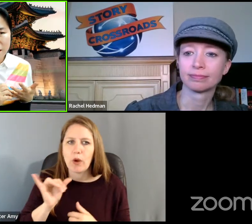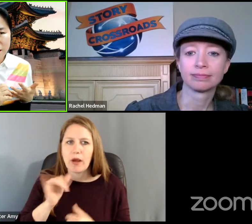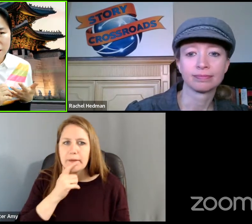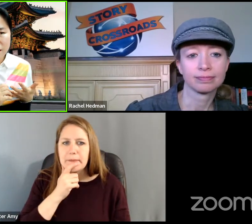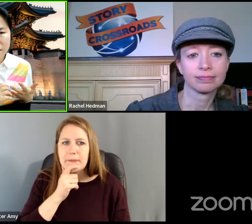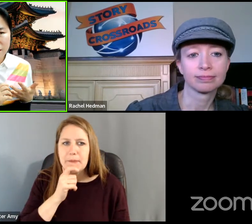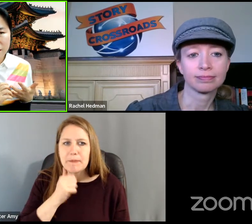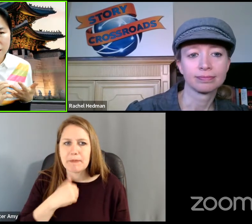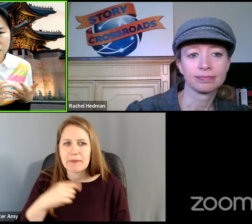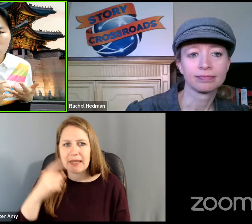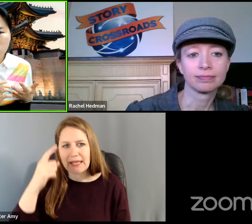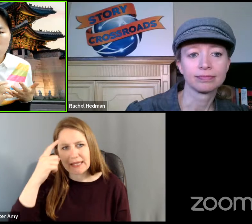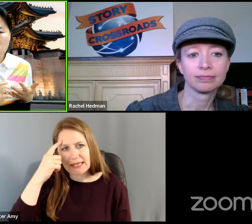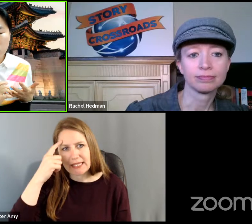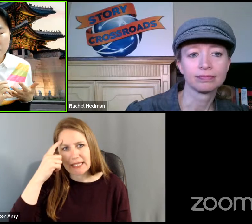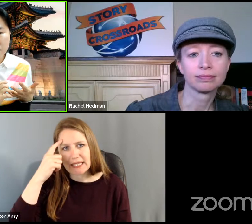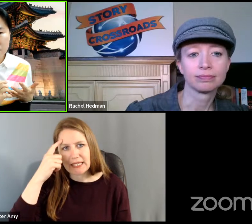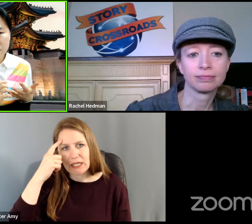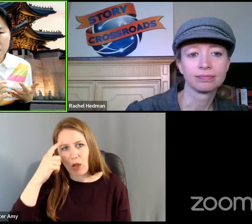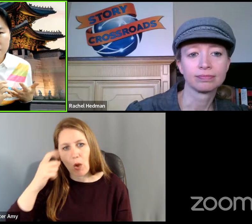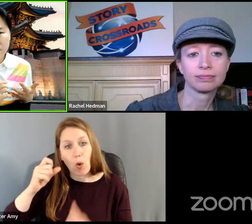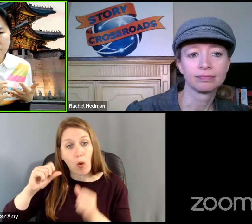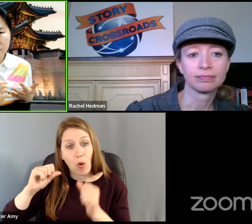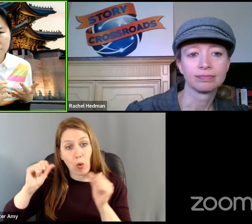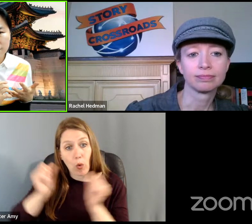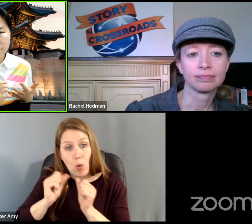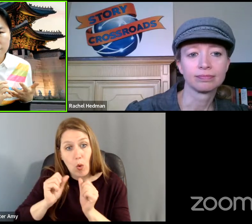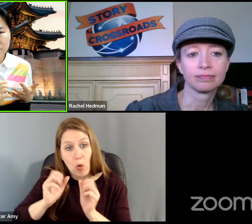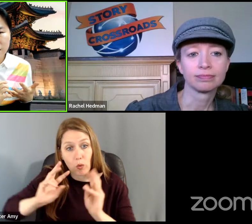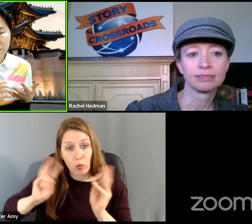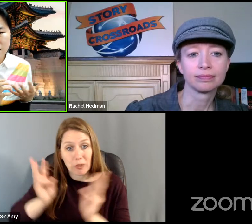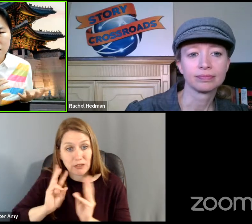I think in cold winter,